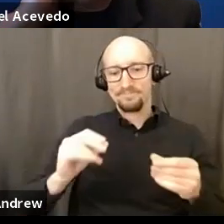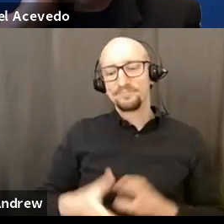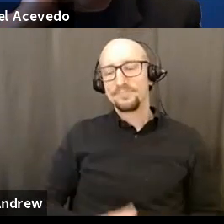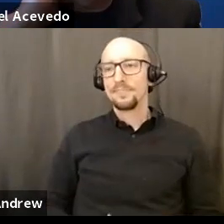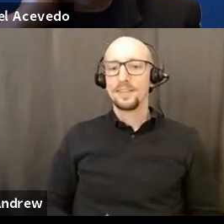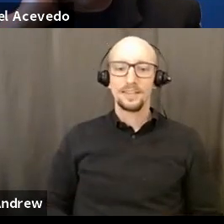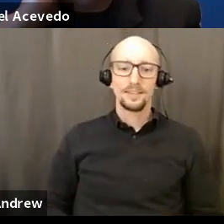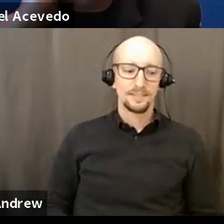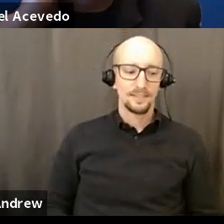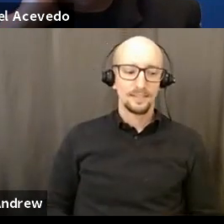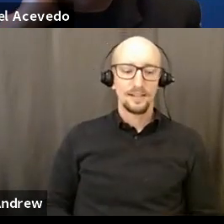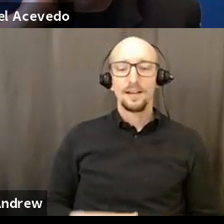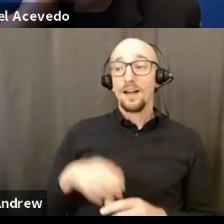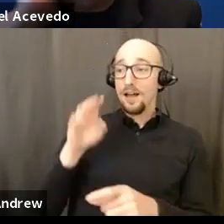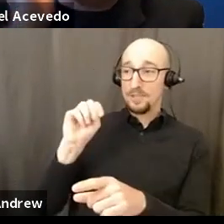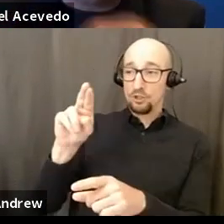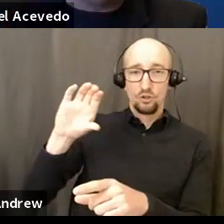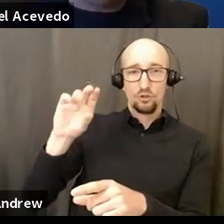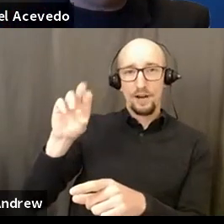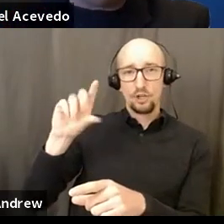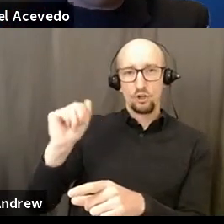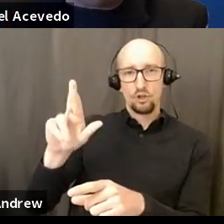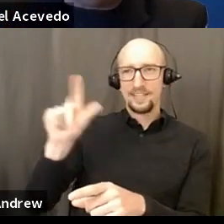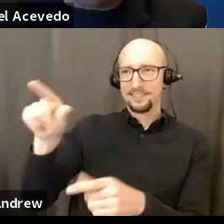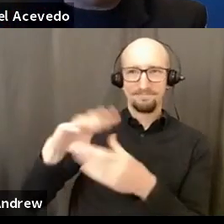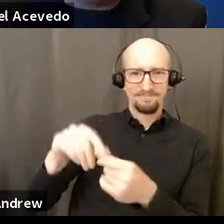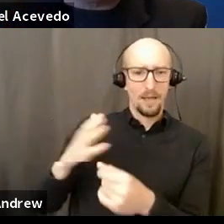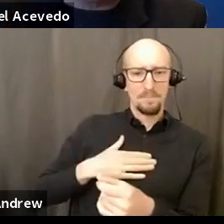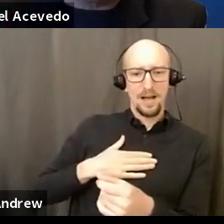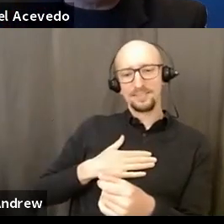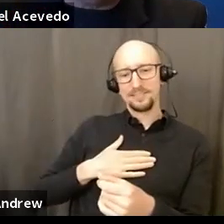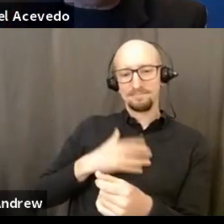to what Mr. Krieger shared. And I,